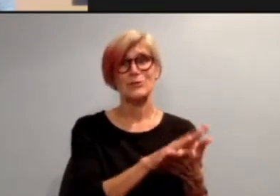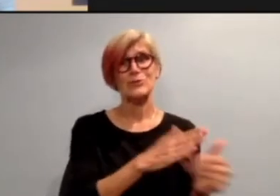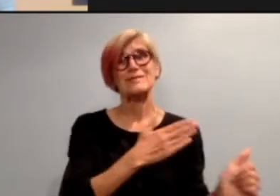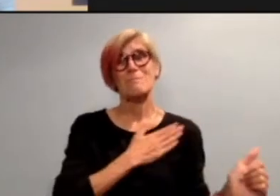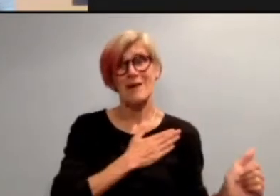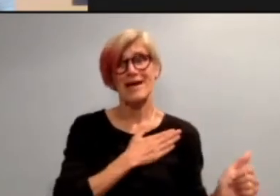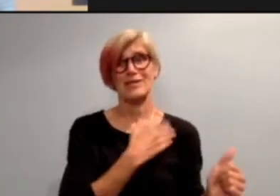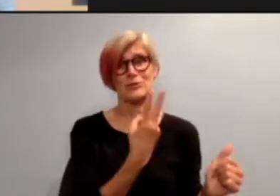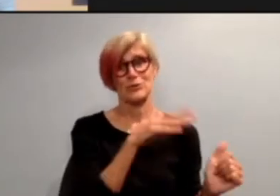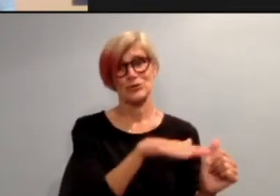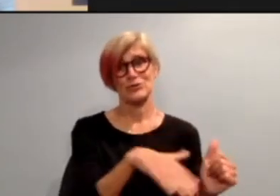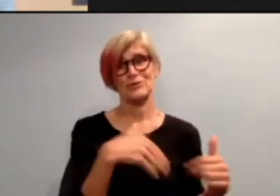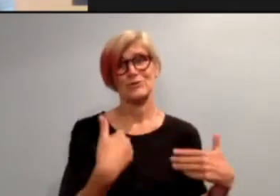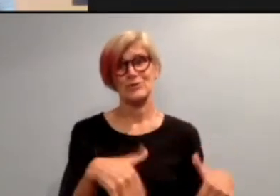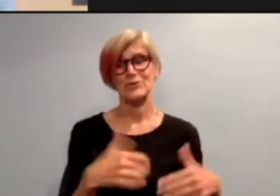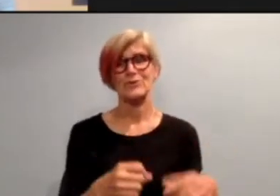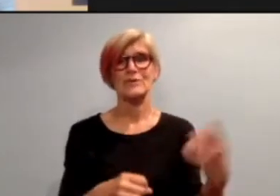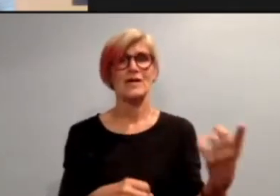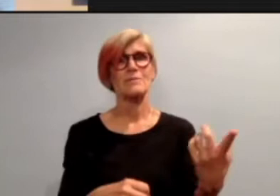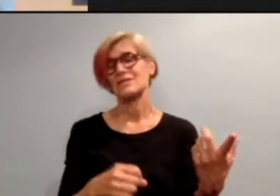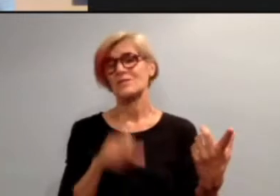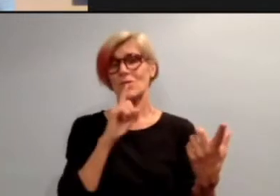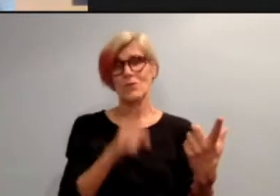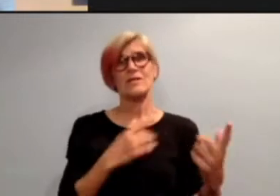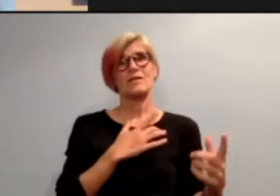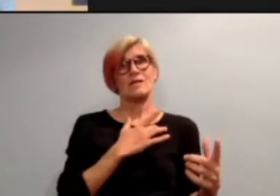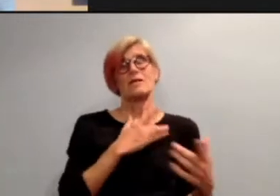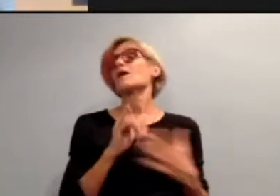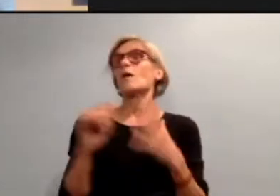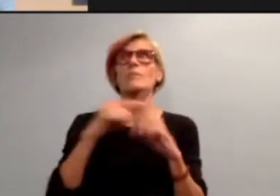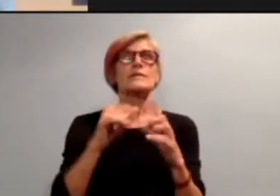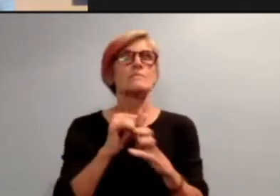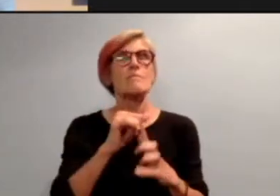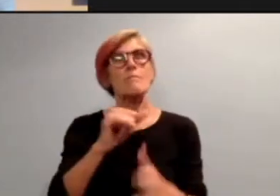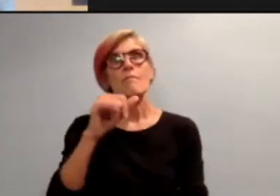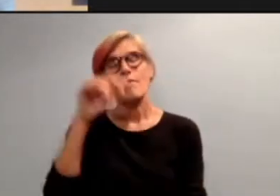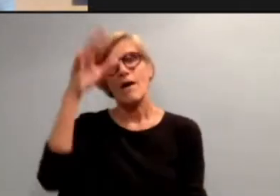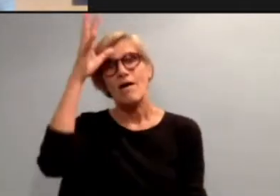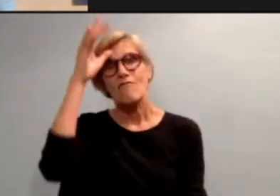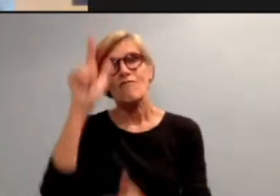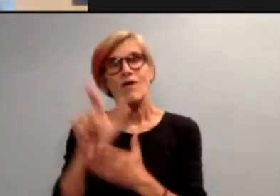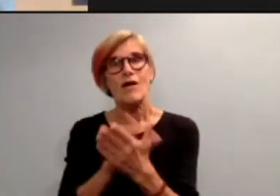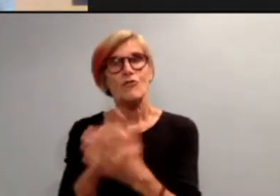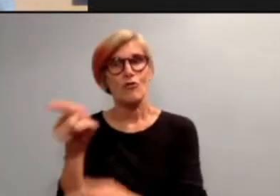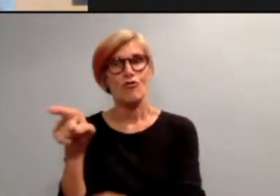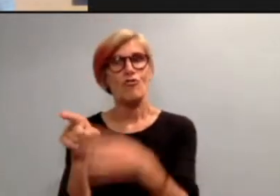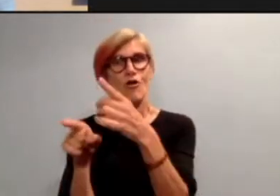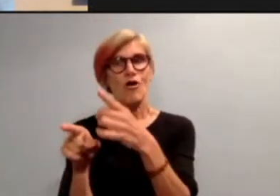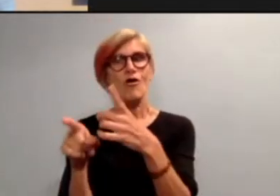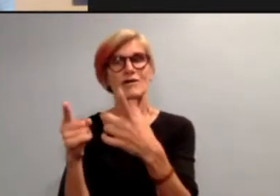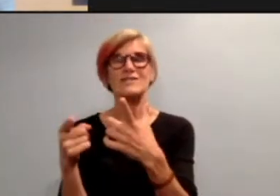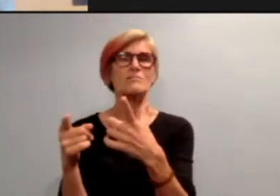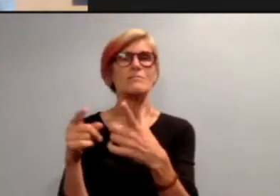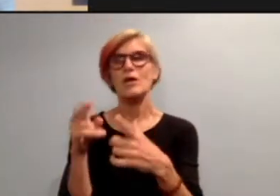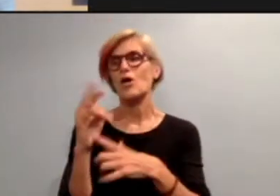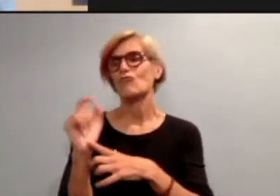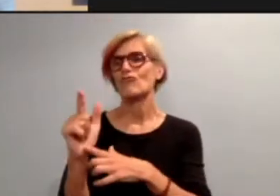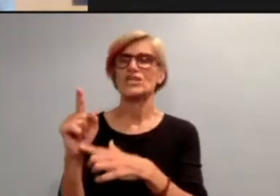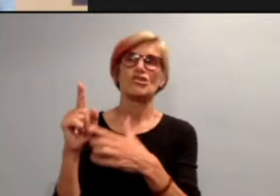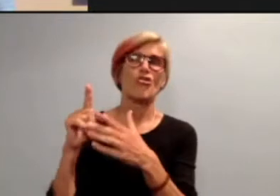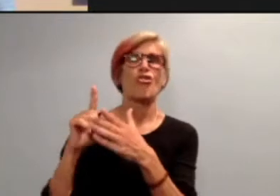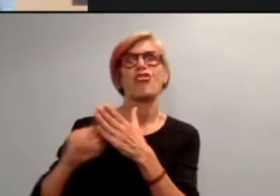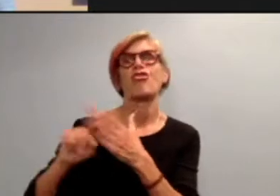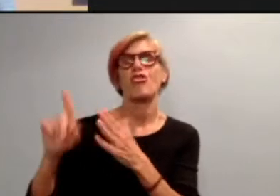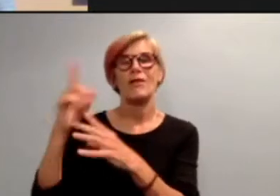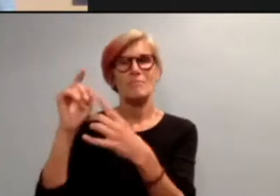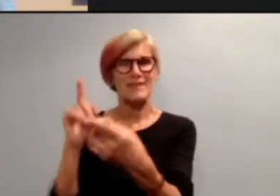to mention people like my own father-in-law, who is a Vietnam War veteran who has been called racial slurs because he is of Chinese descent. And what I can